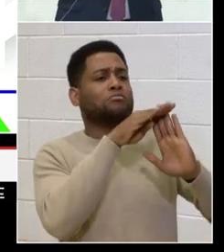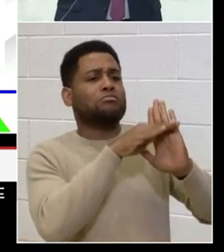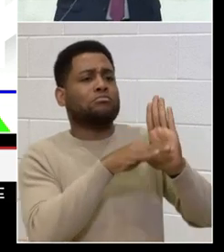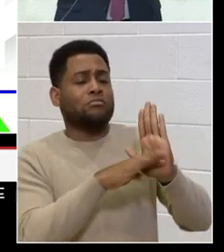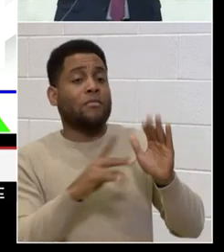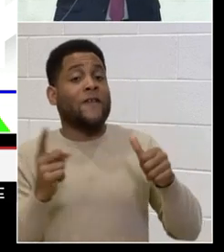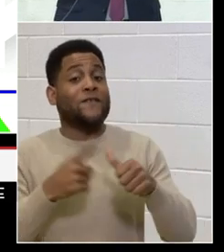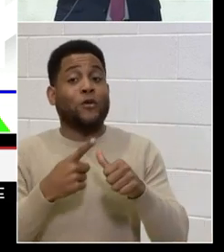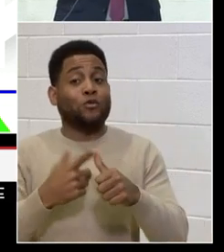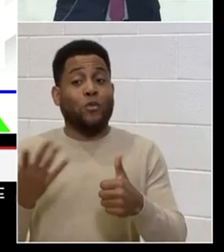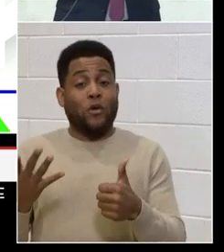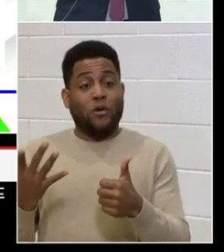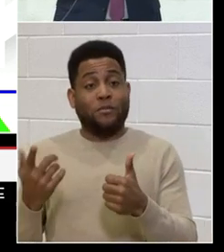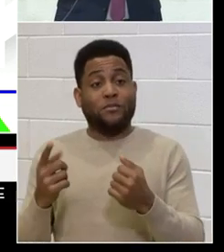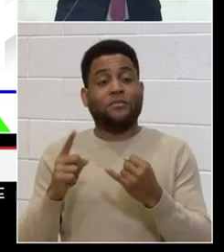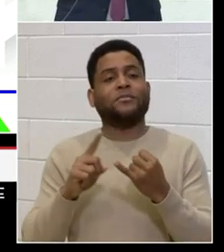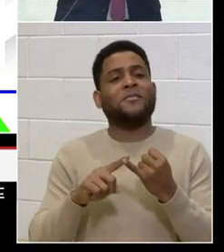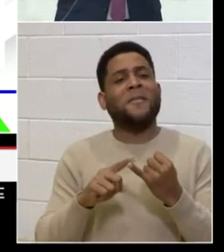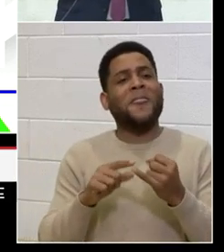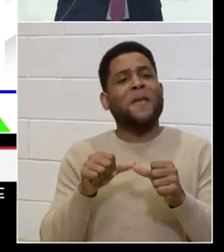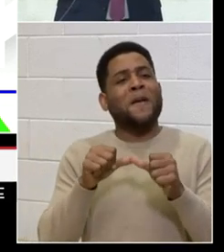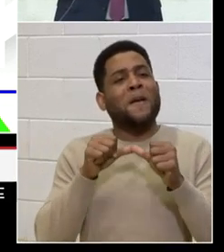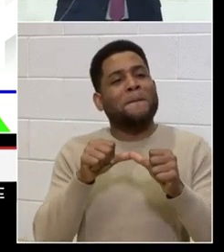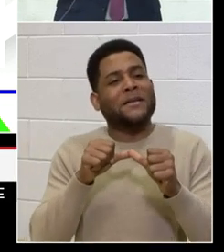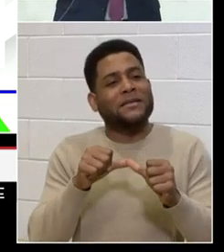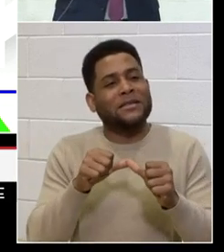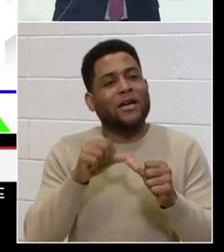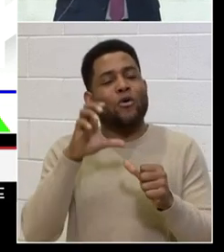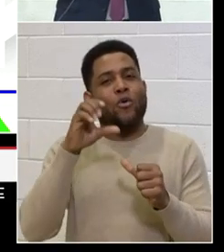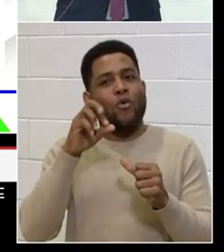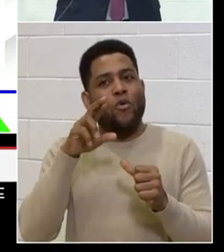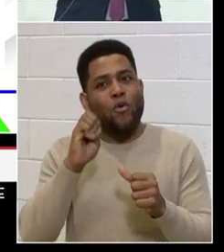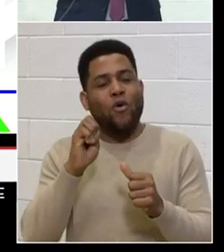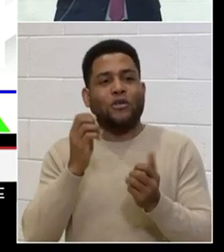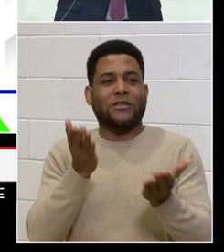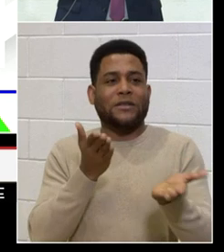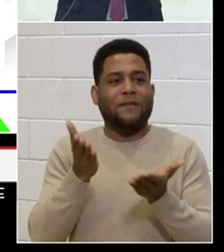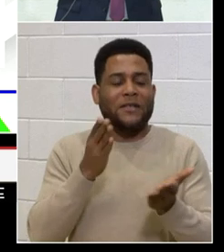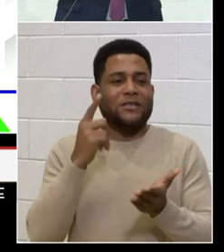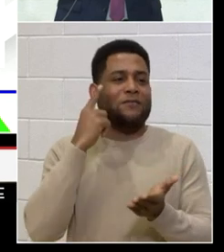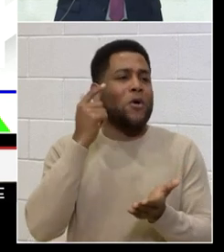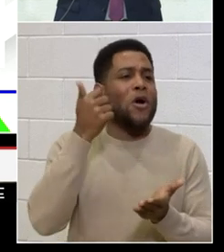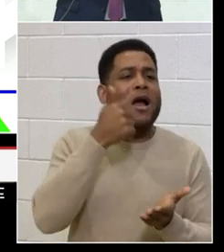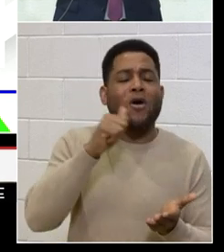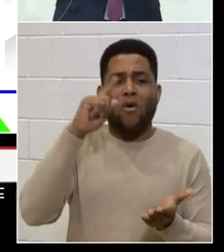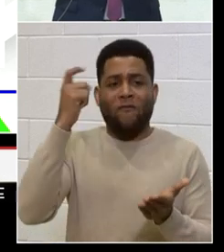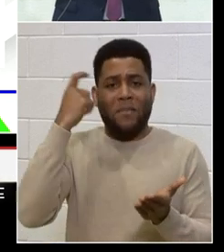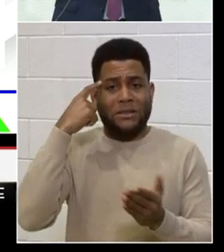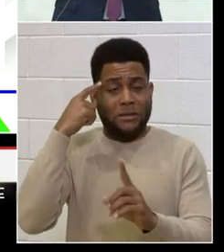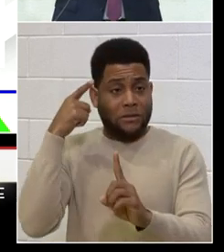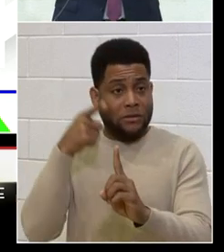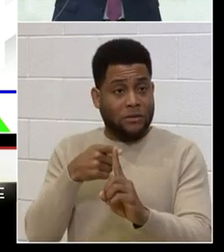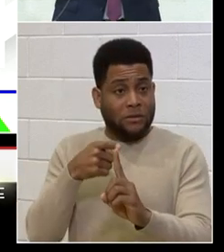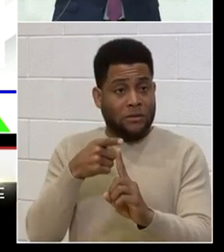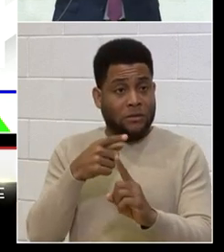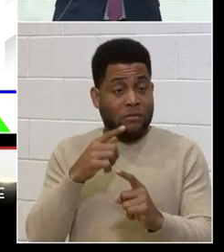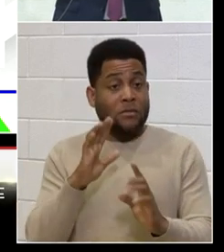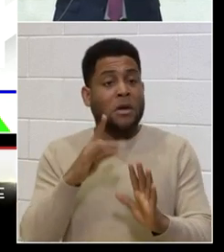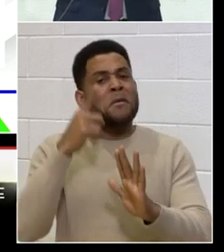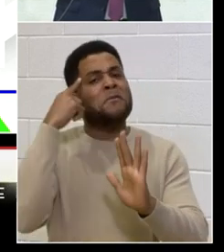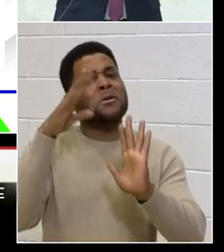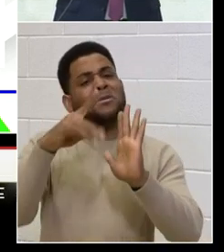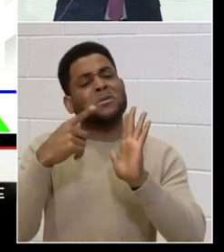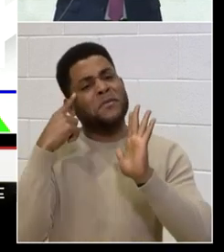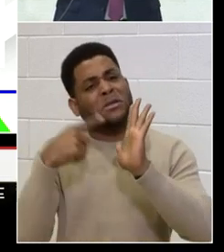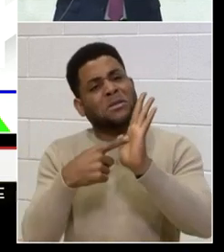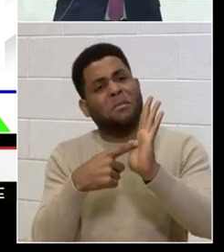core services that are the foundation of any local government. When there's a fire, when there's a fire, people expect the fire trucks to